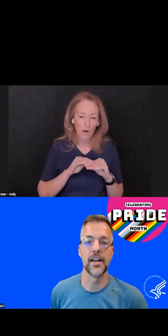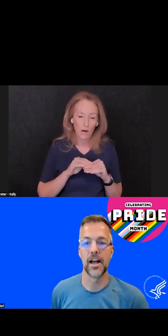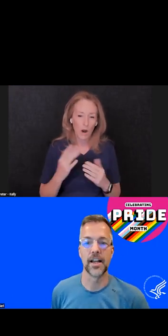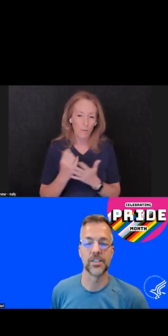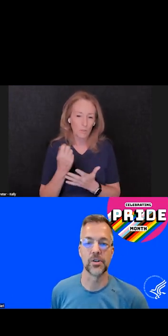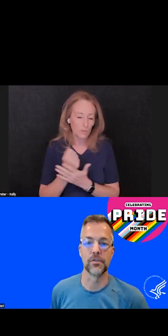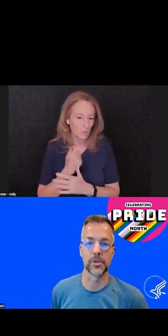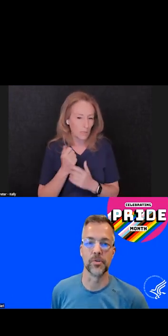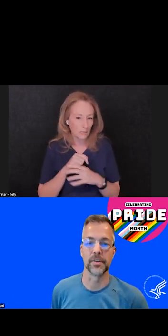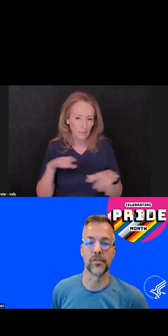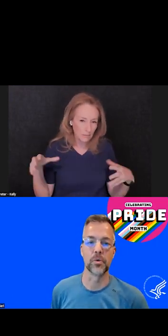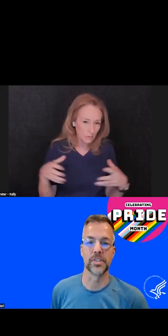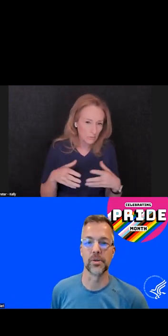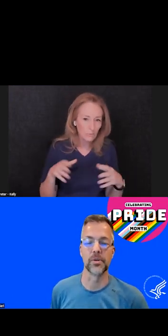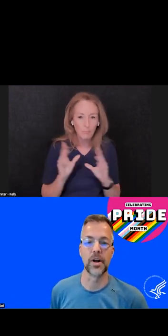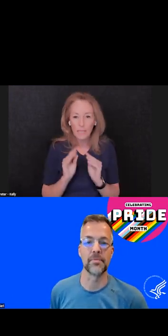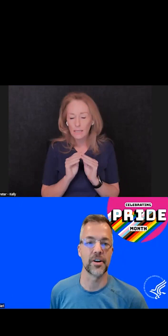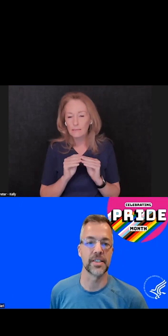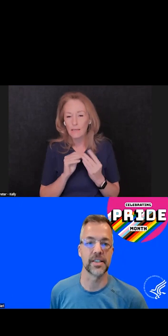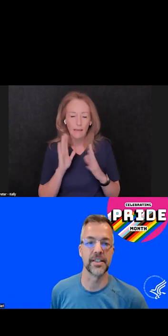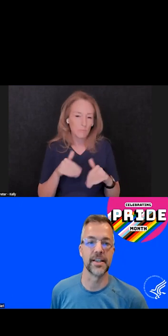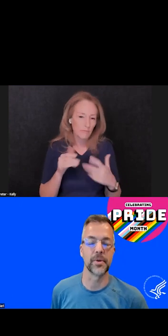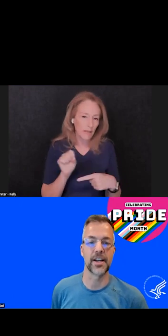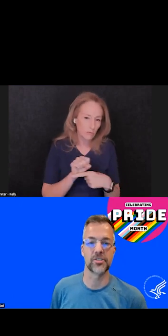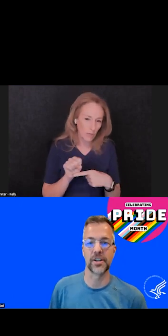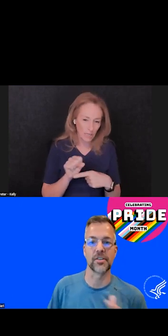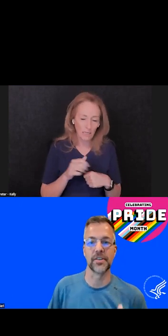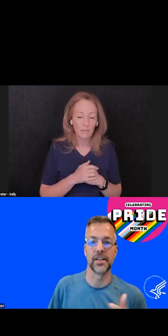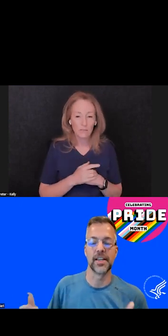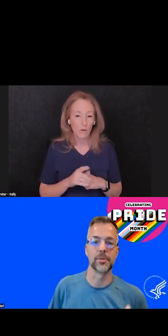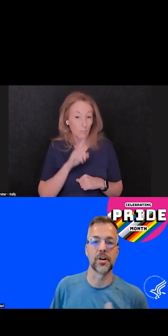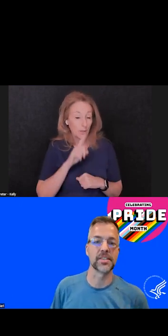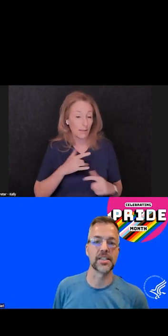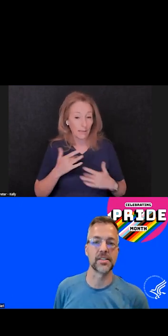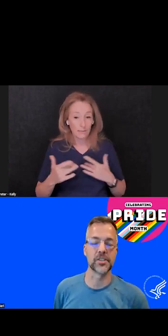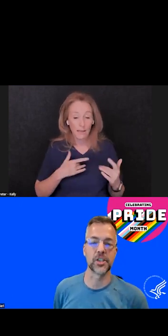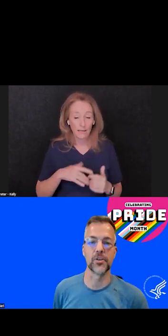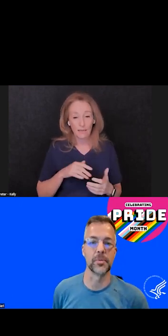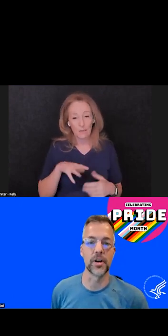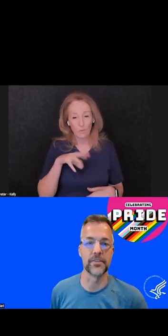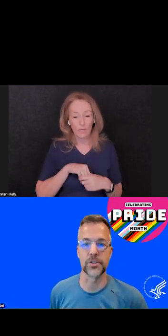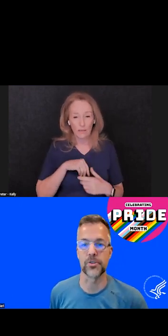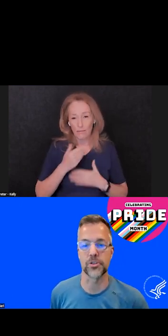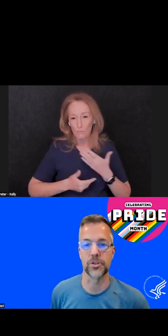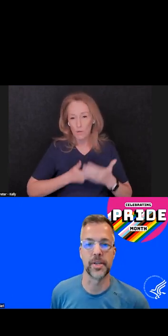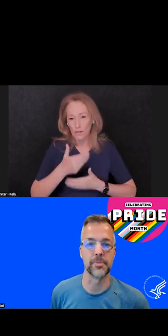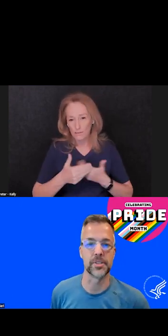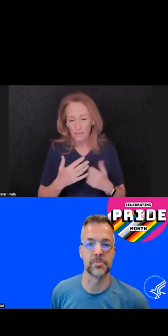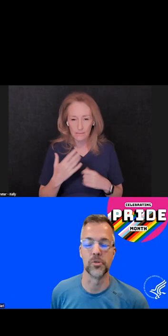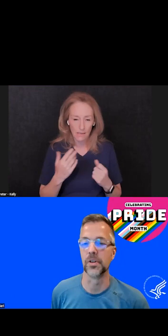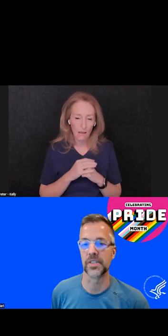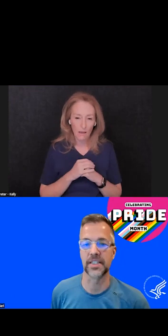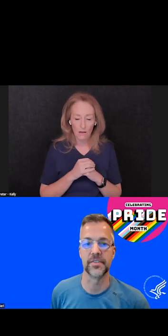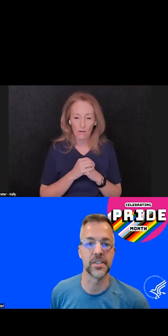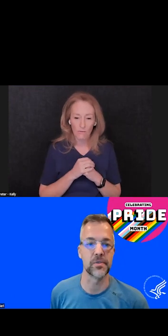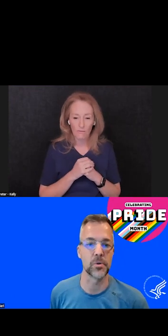training, and so forth moving forward. So I'm very excited that we actually are in the process of securing more infrastructure to be able to